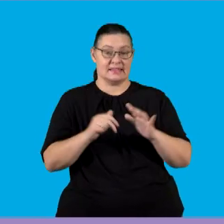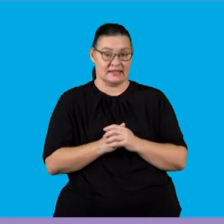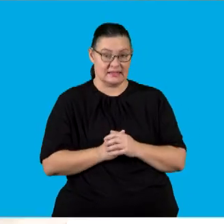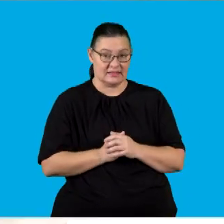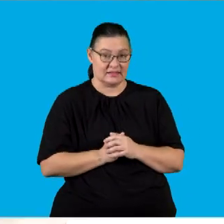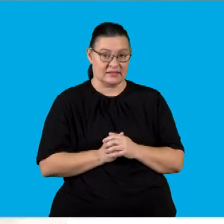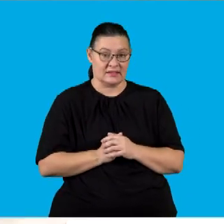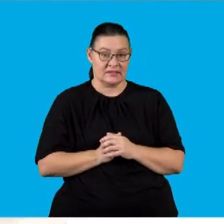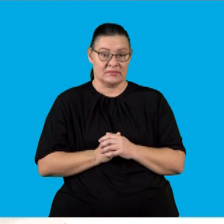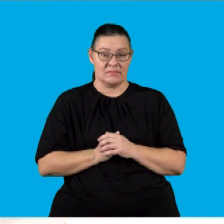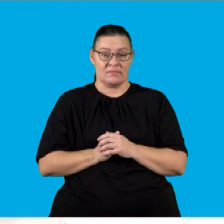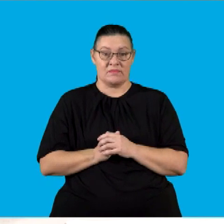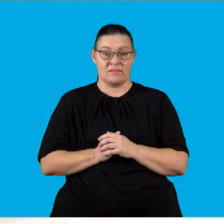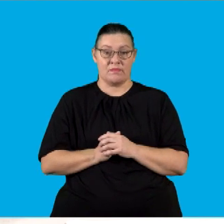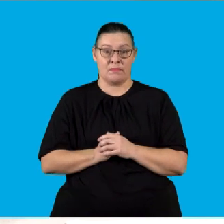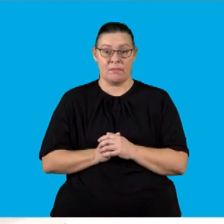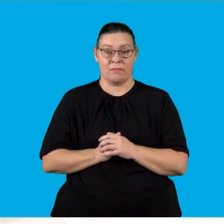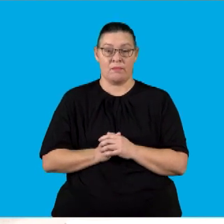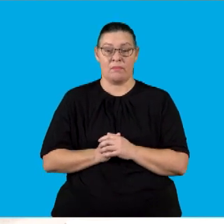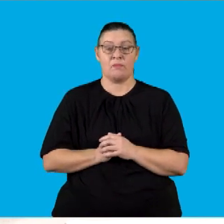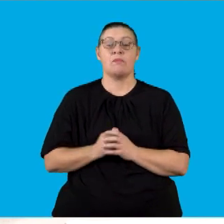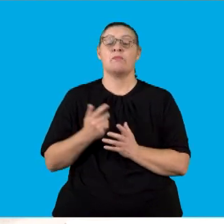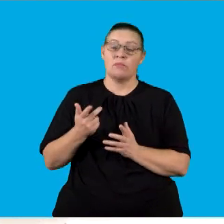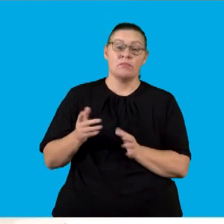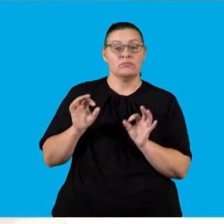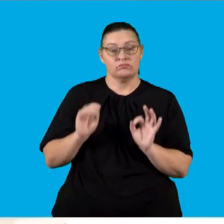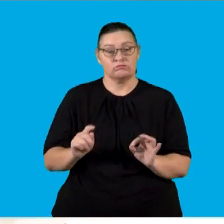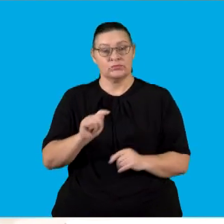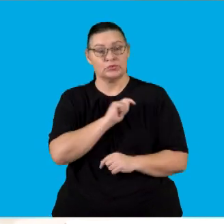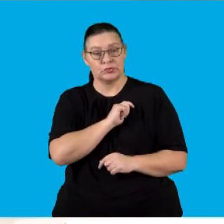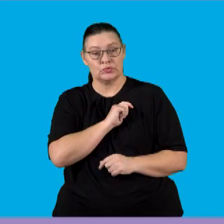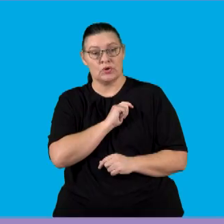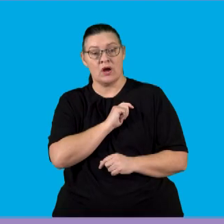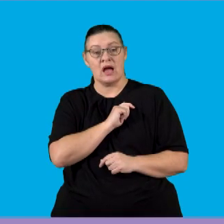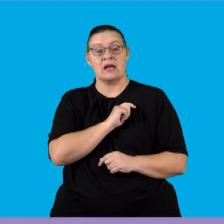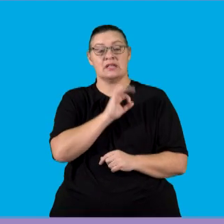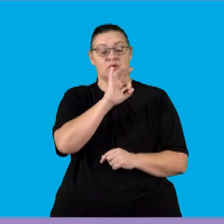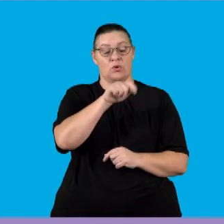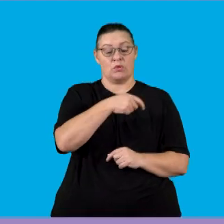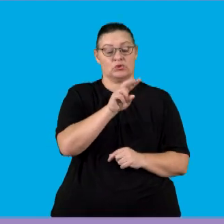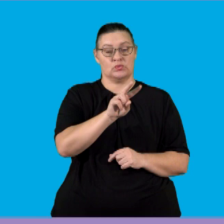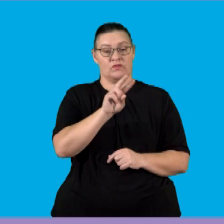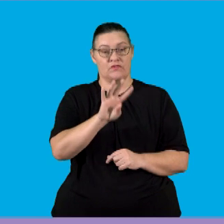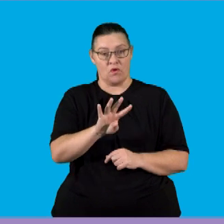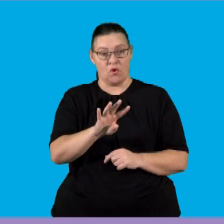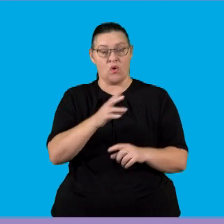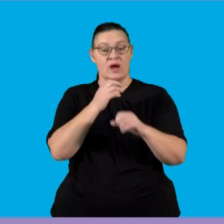by 8 of these tens, then definitely we will get to our number of